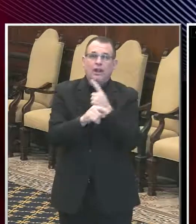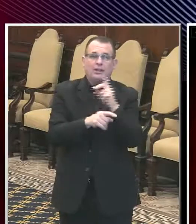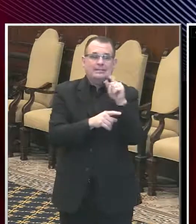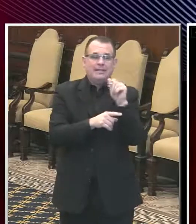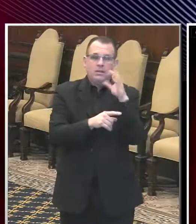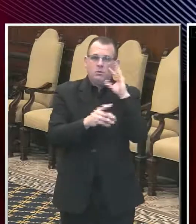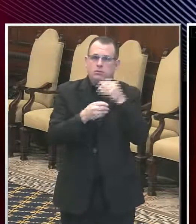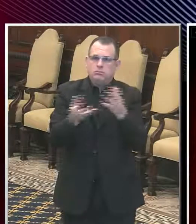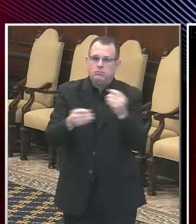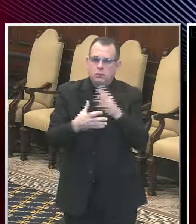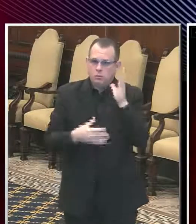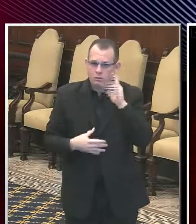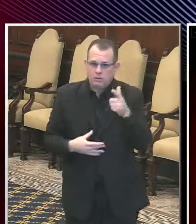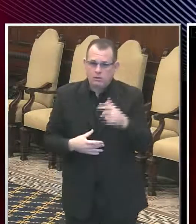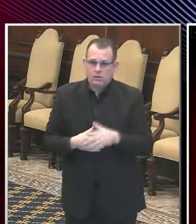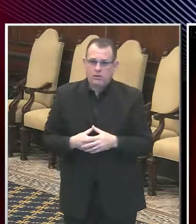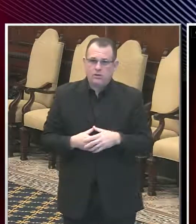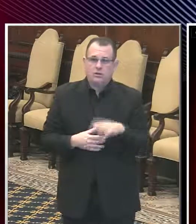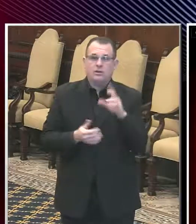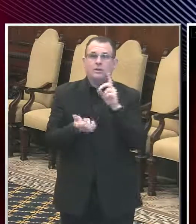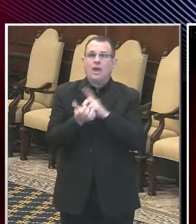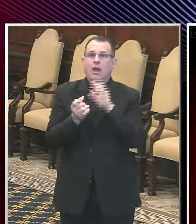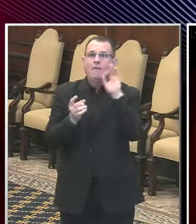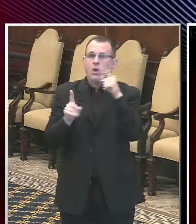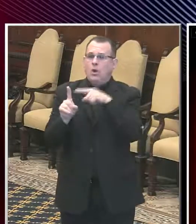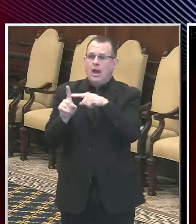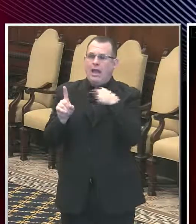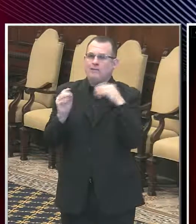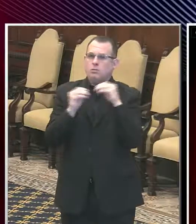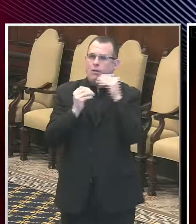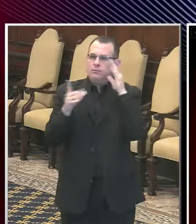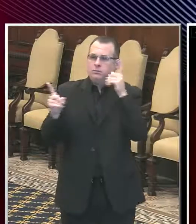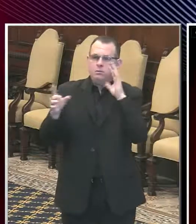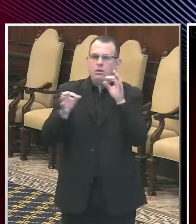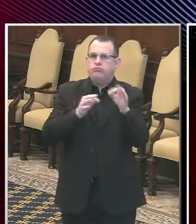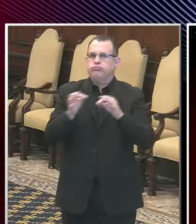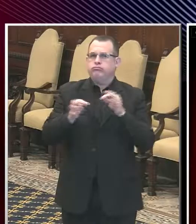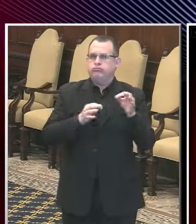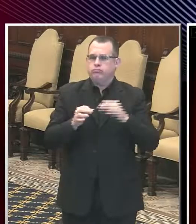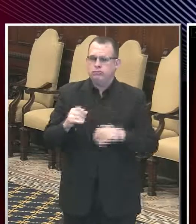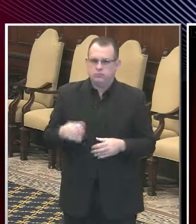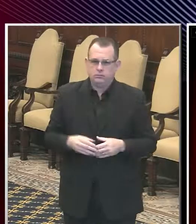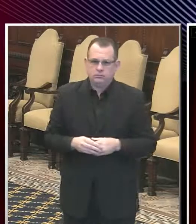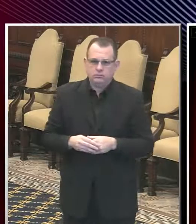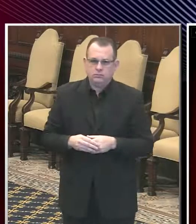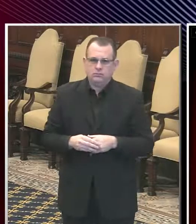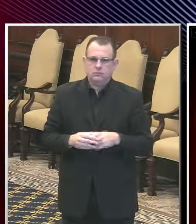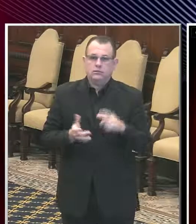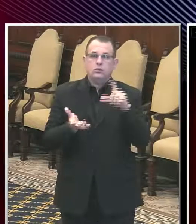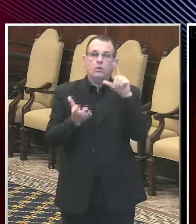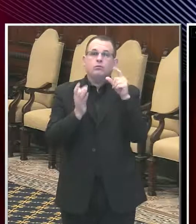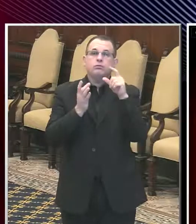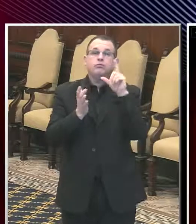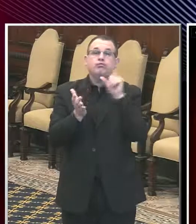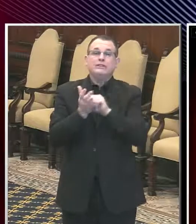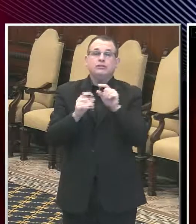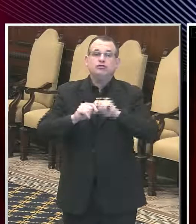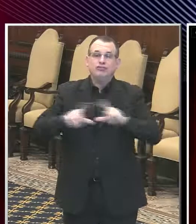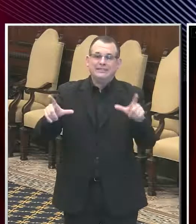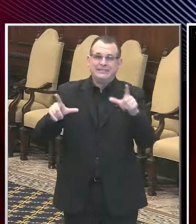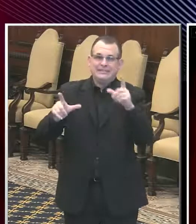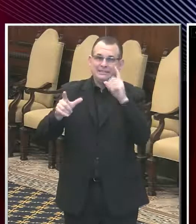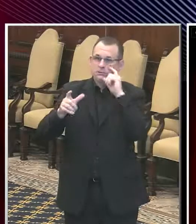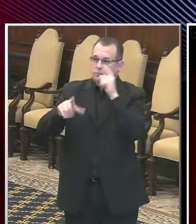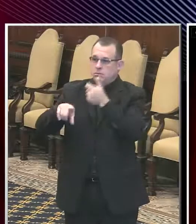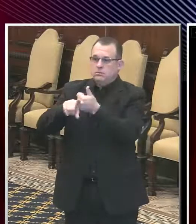will have more details, and the press release that we will issue shortly will have locations of the sites that we are able to announce today.